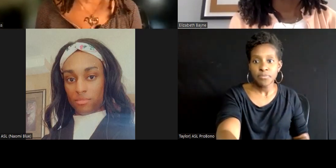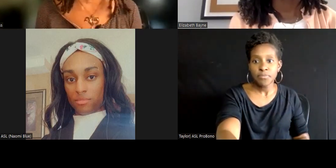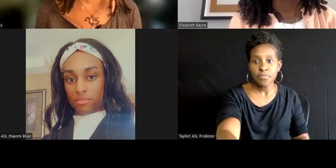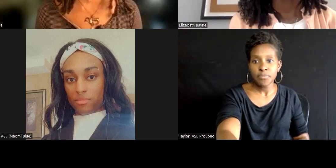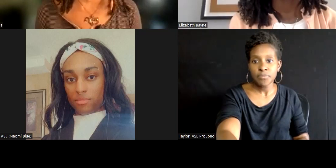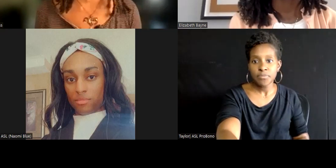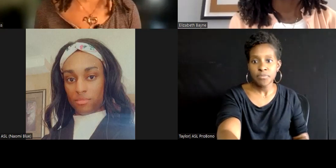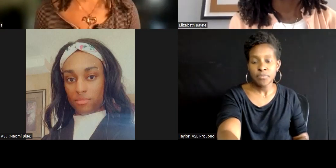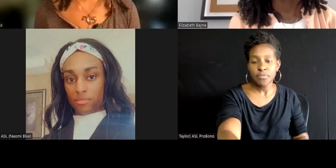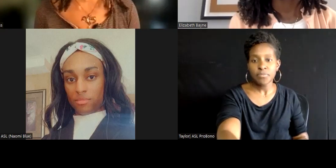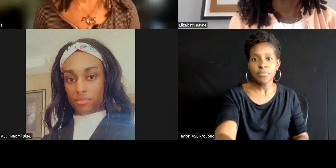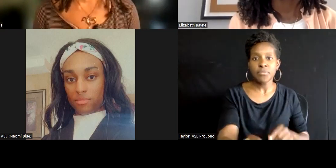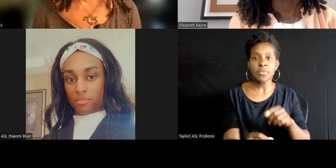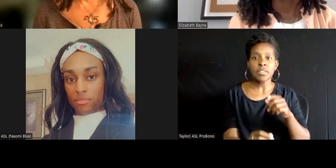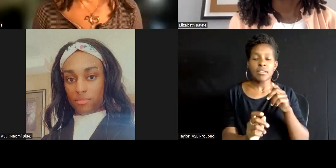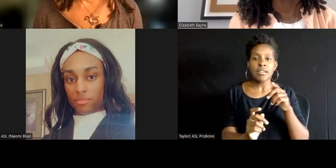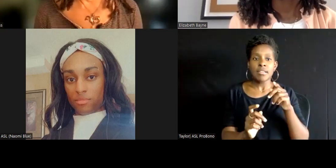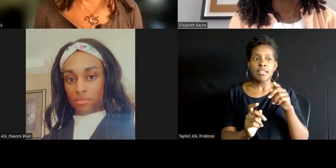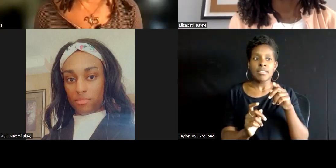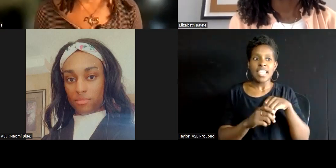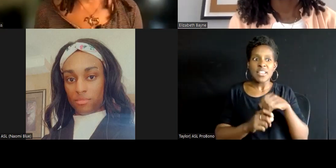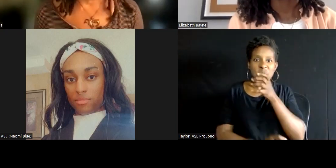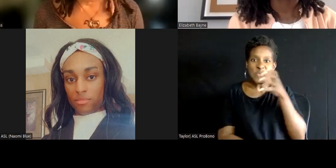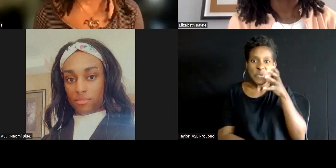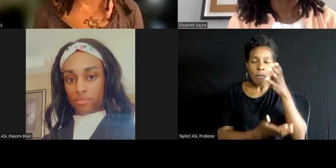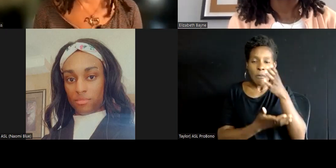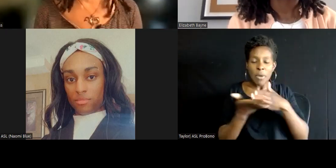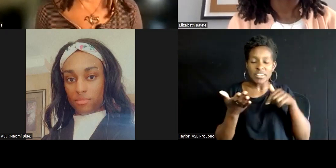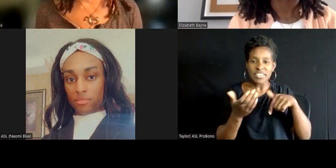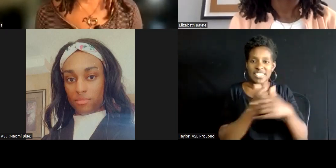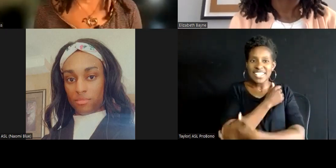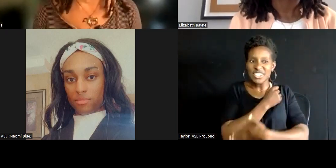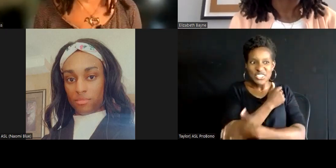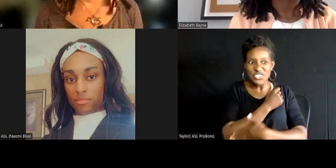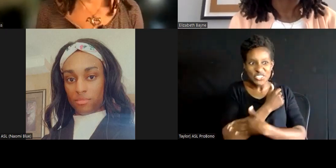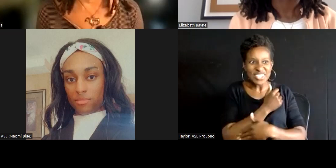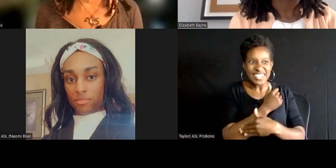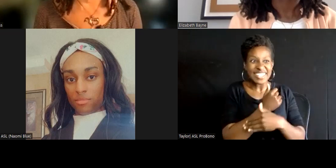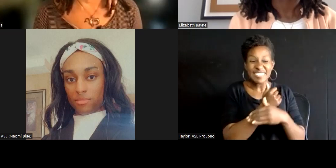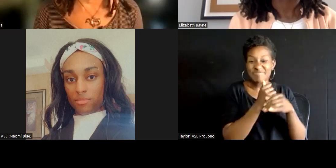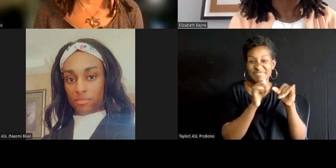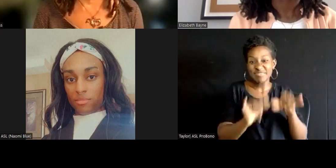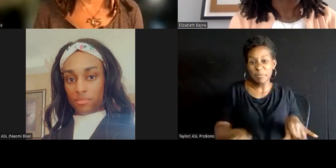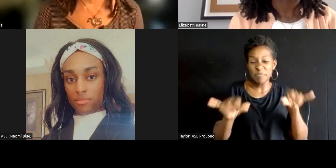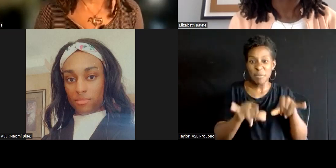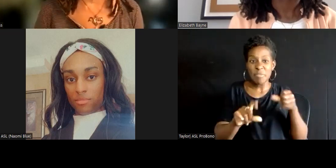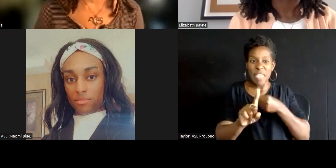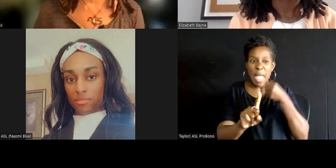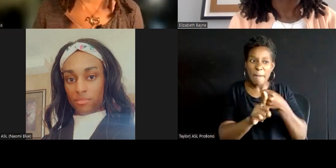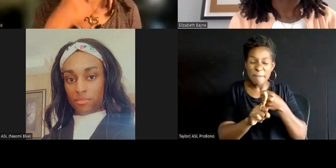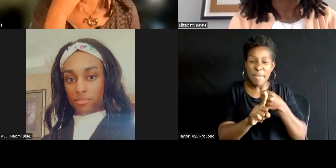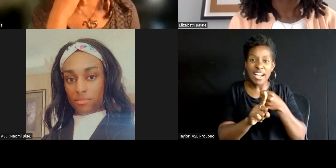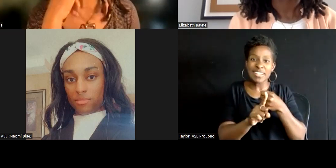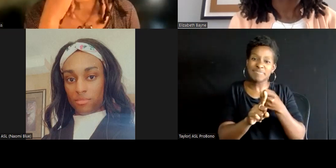Americans in rural parts of this country are the same, haven't changed. In fact, probably have gotten worse